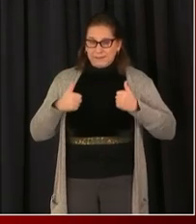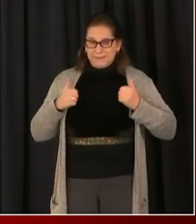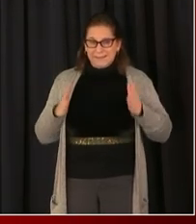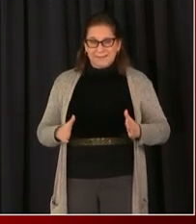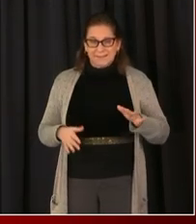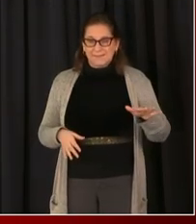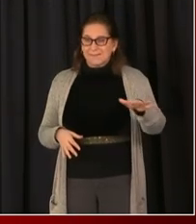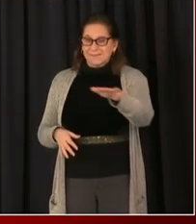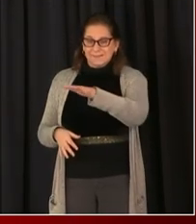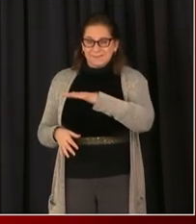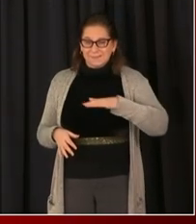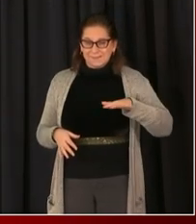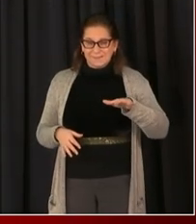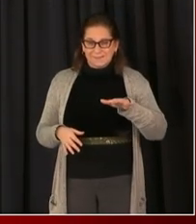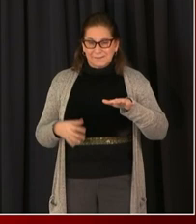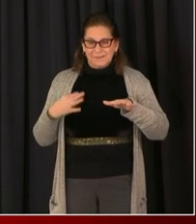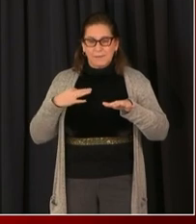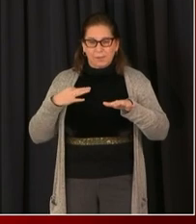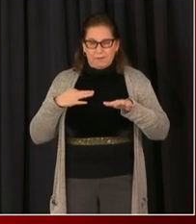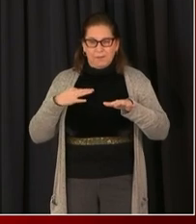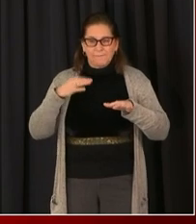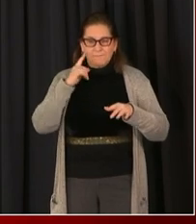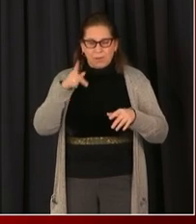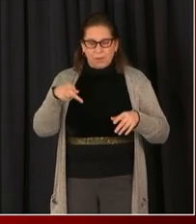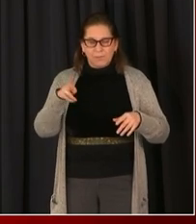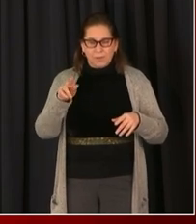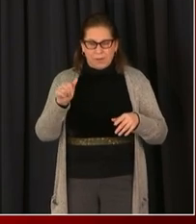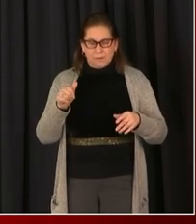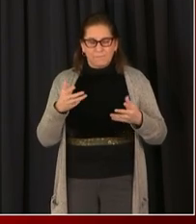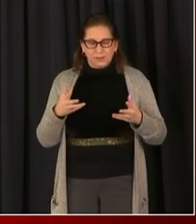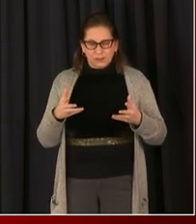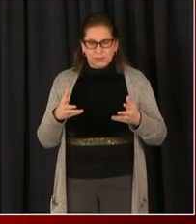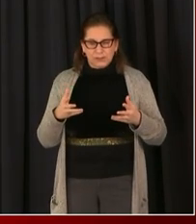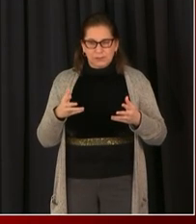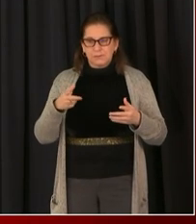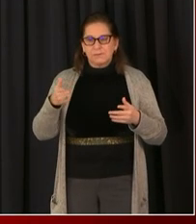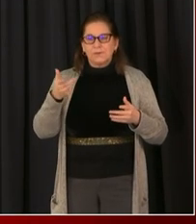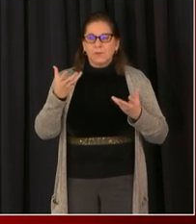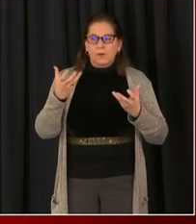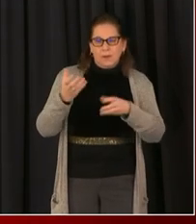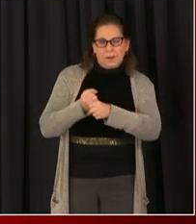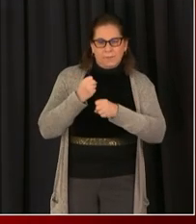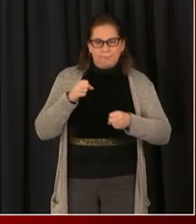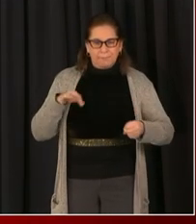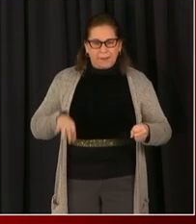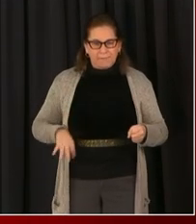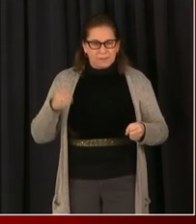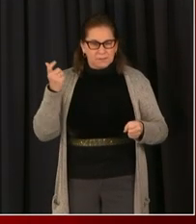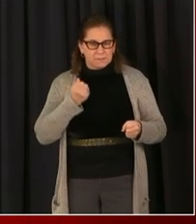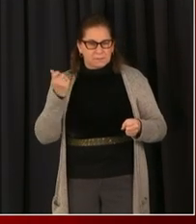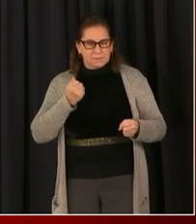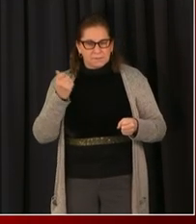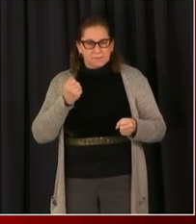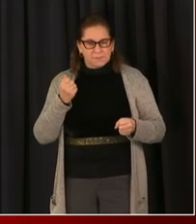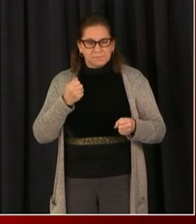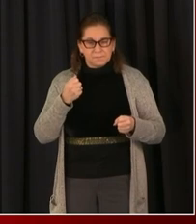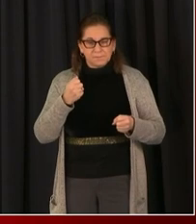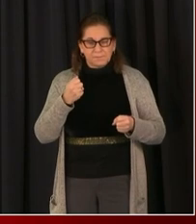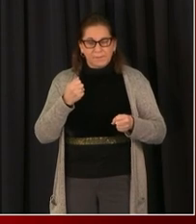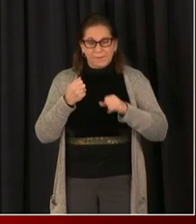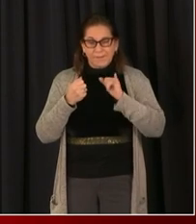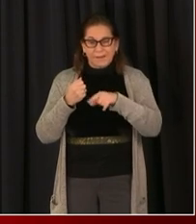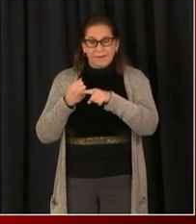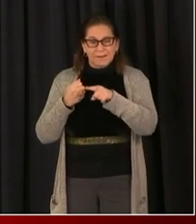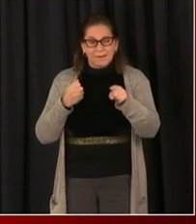assistance as of November the 30th. We estimate that we can reach about 20,000 Washingtonians